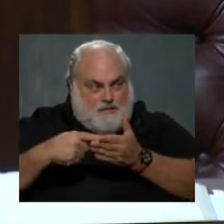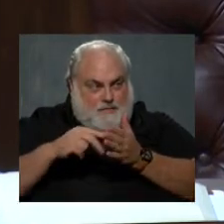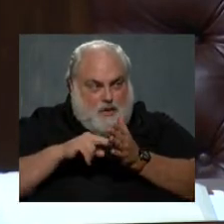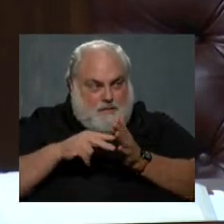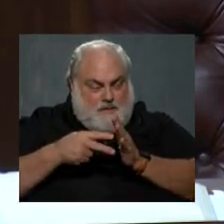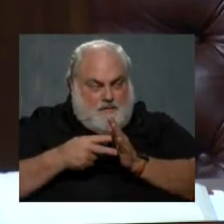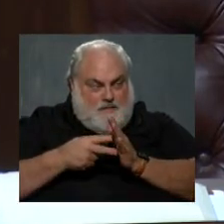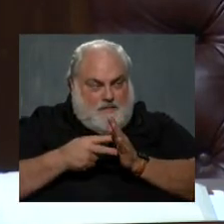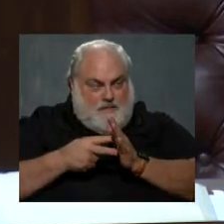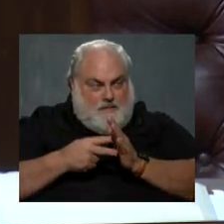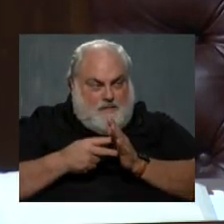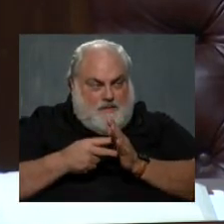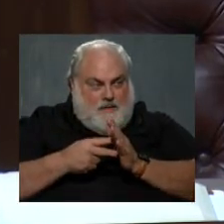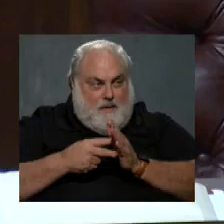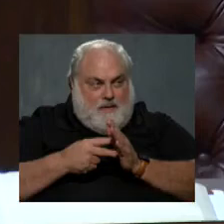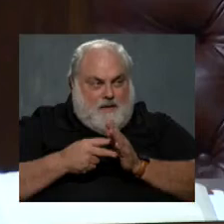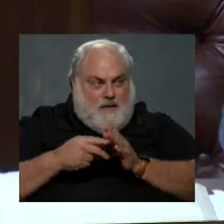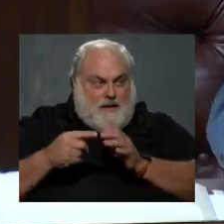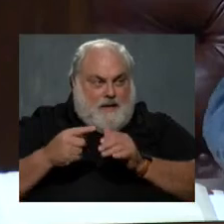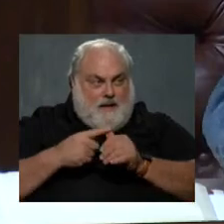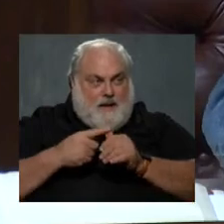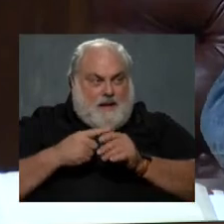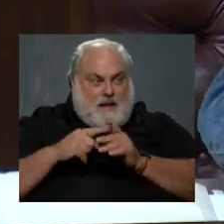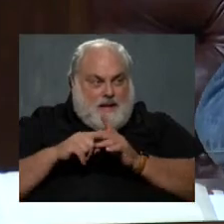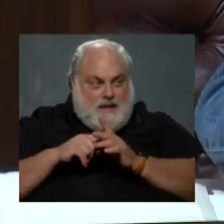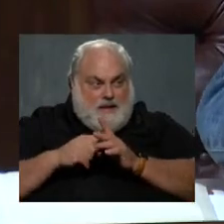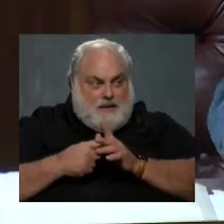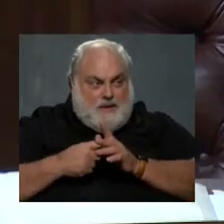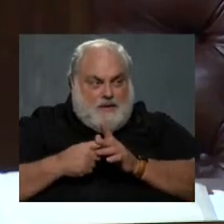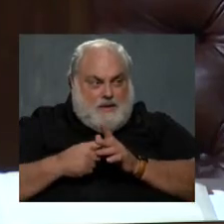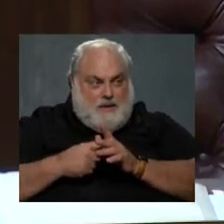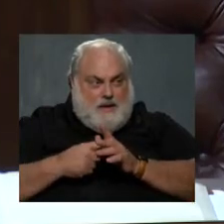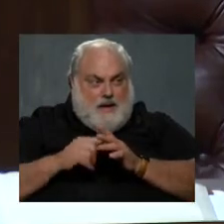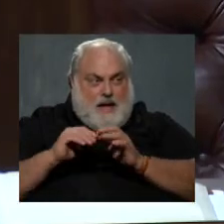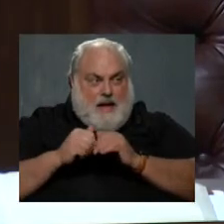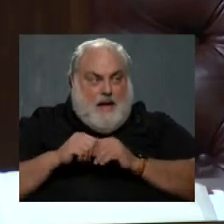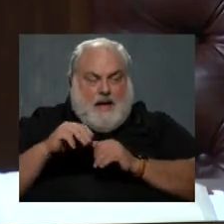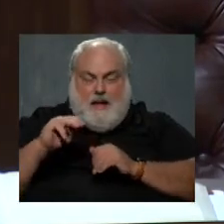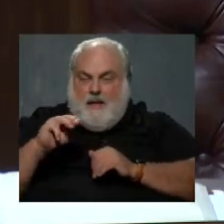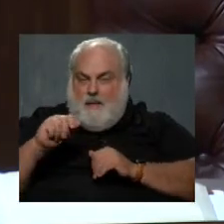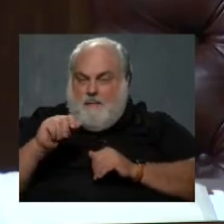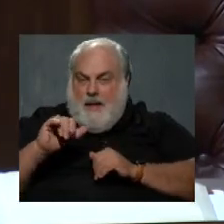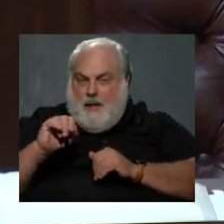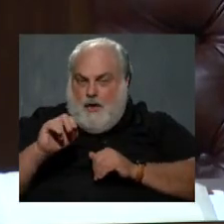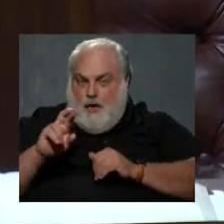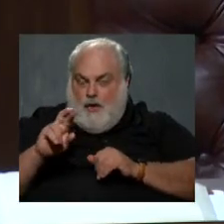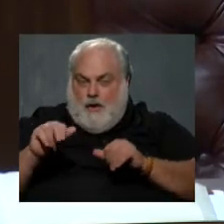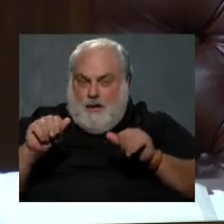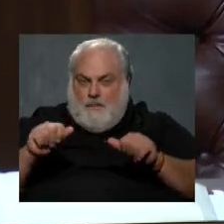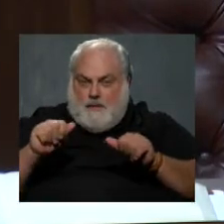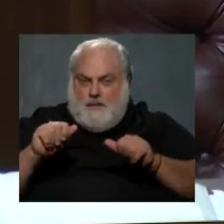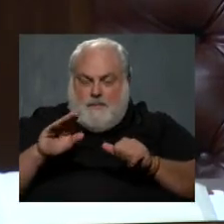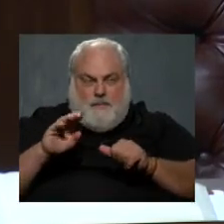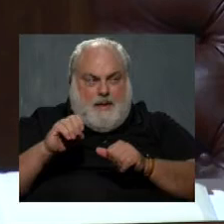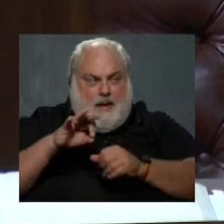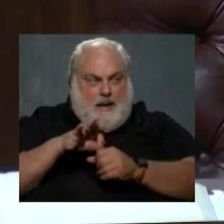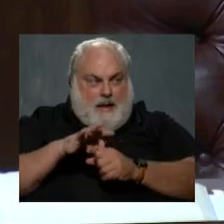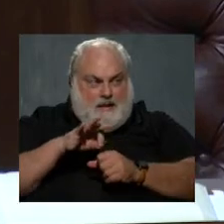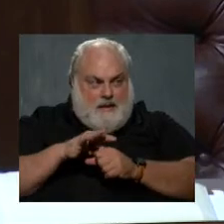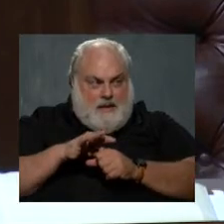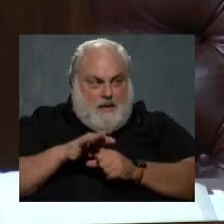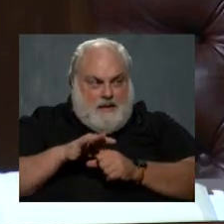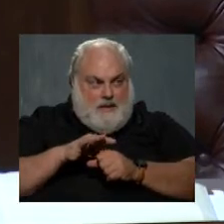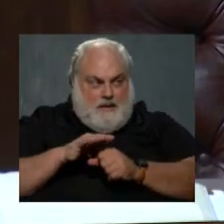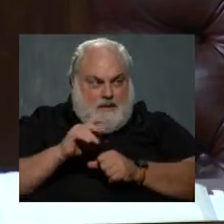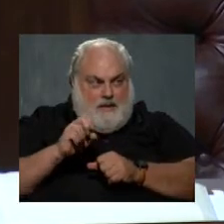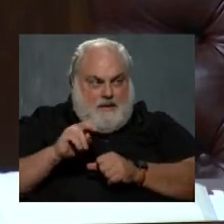only. It's an initial that deals with how the mayor could possibly be elected. Can